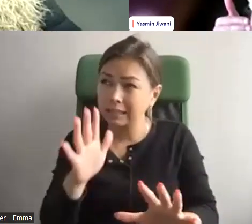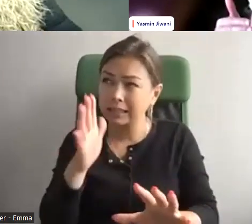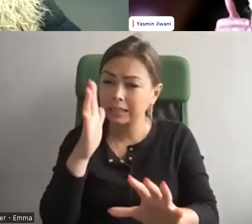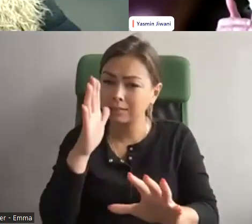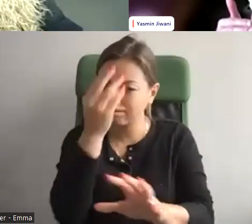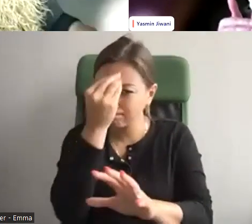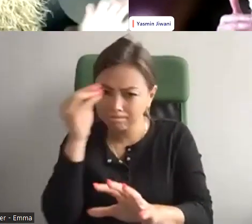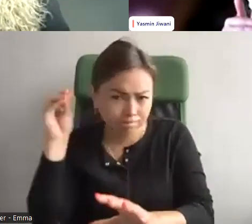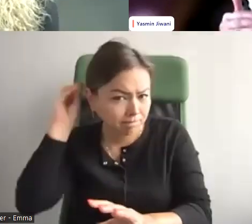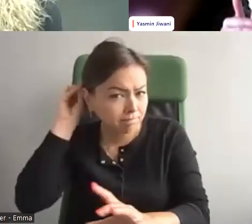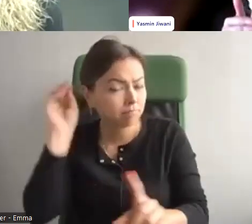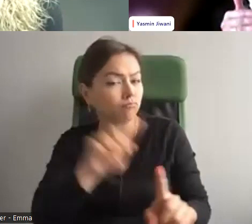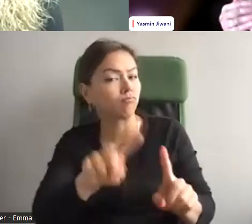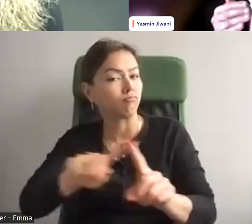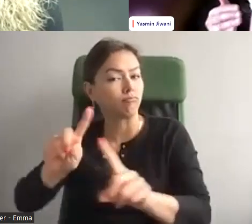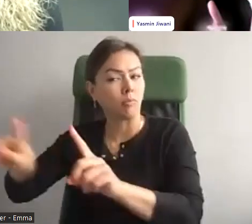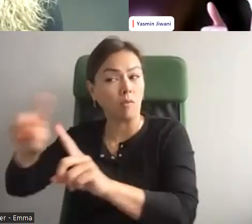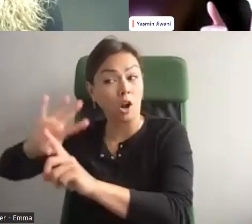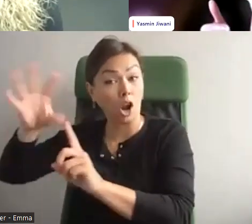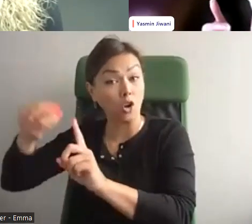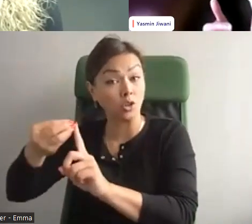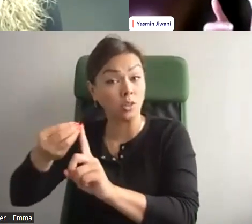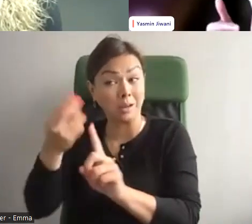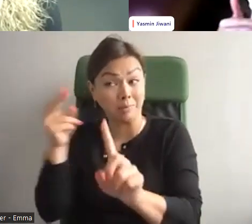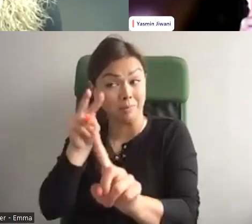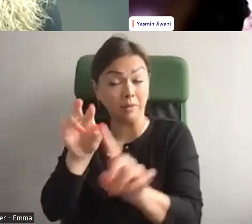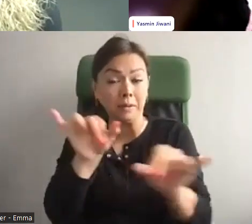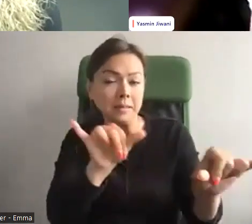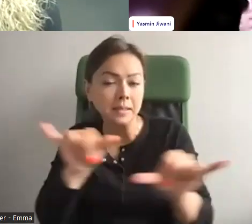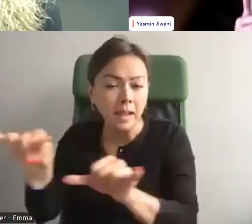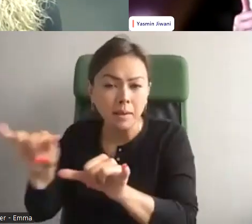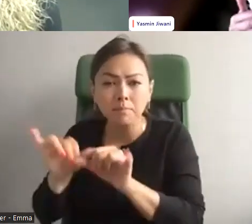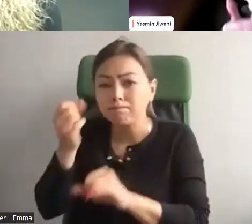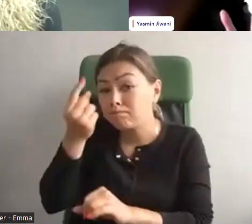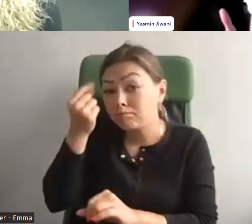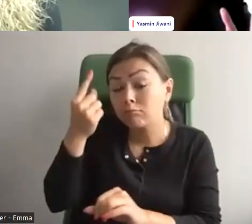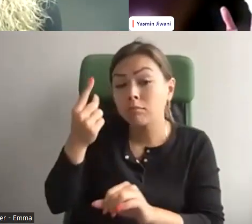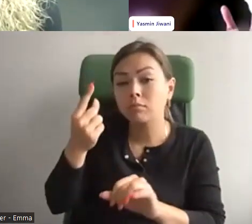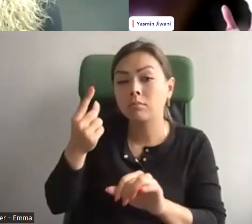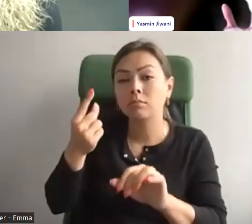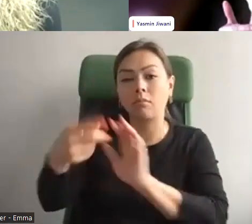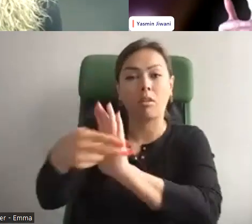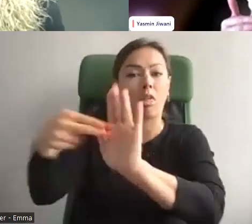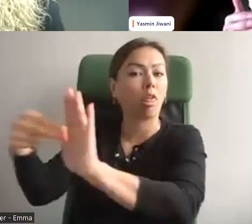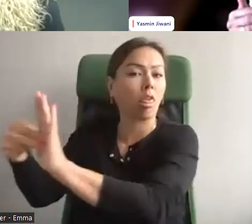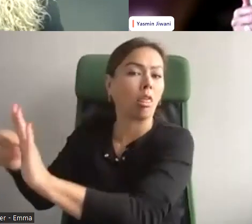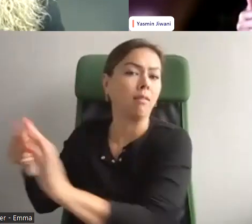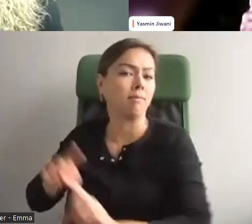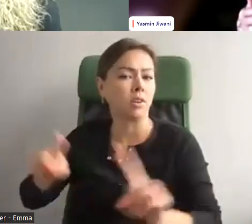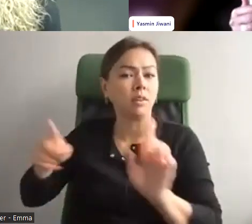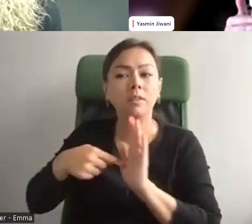same perspective, but oftentimes it's not seen the same way. It's actually labeled as honor killing.